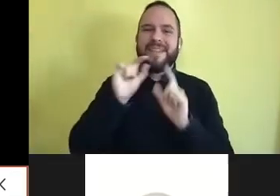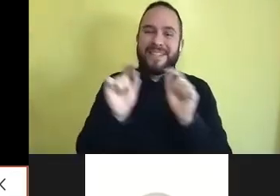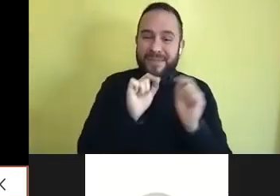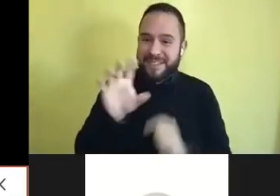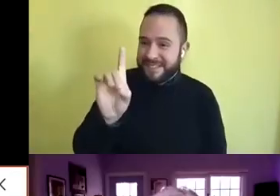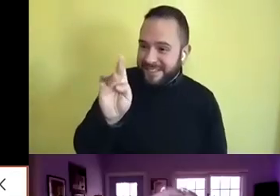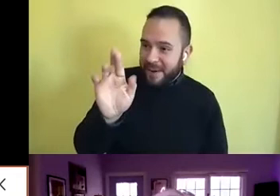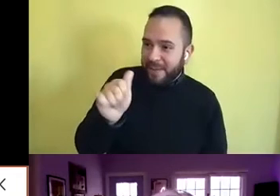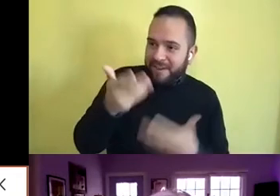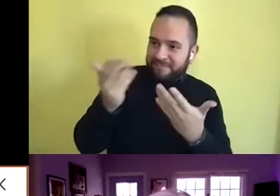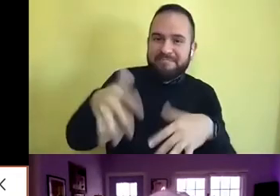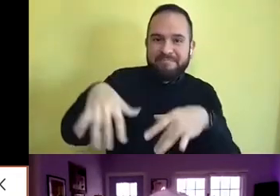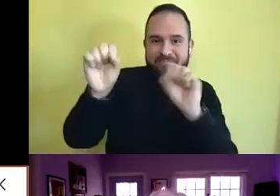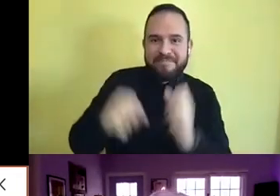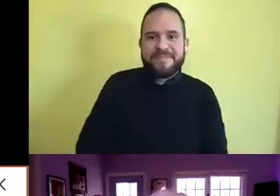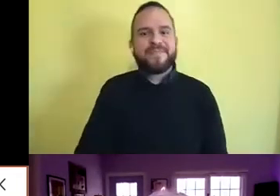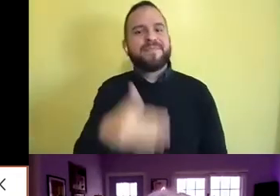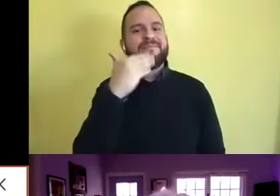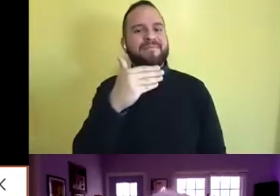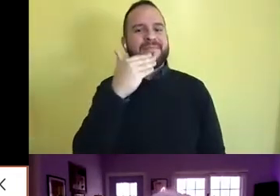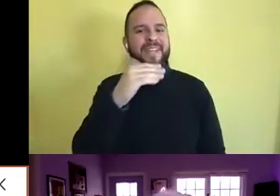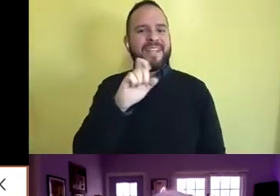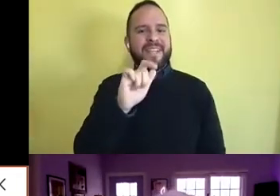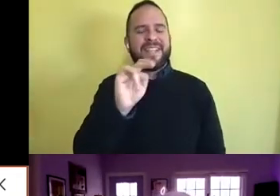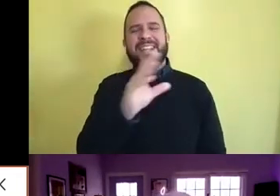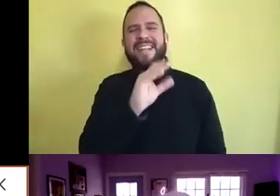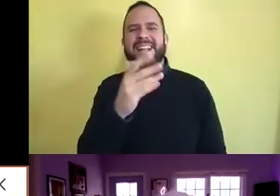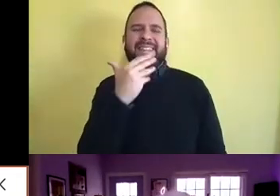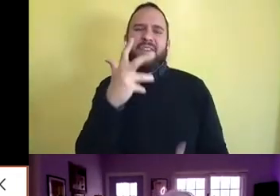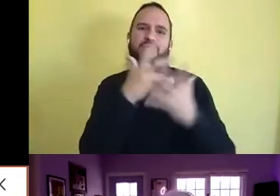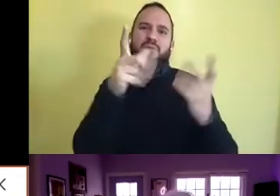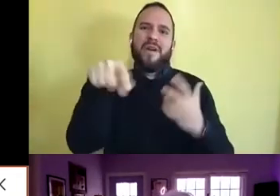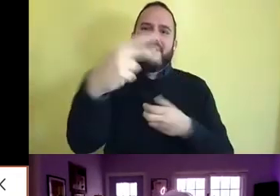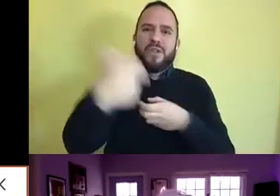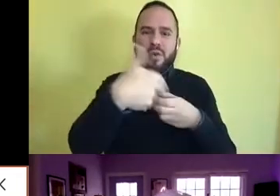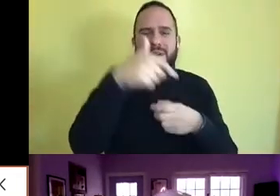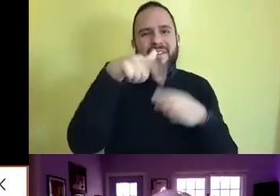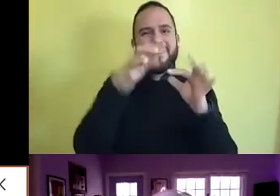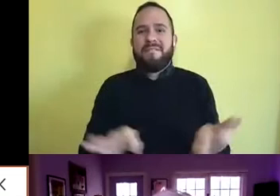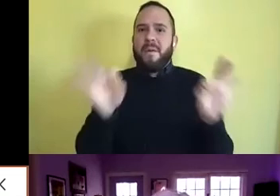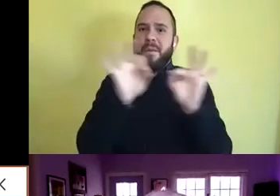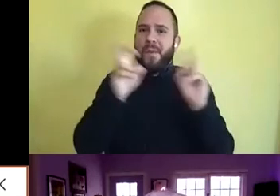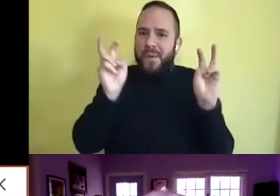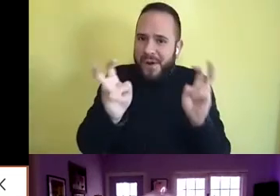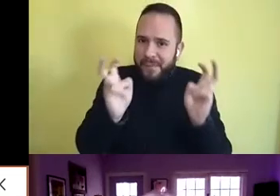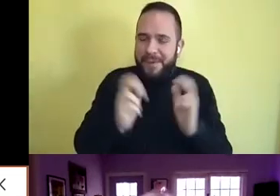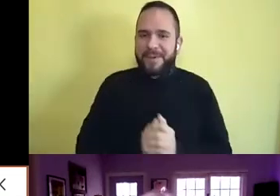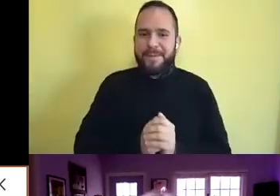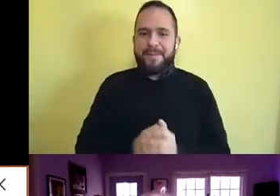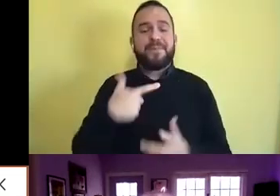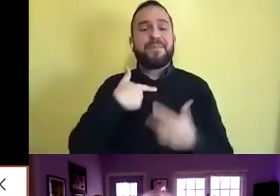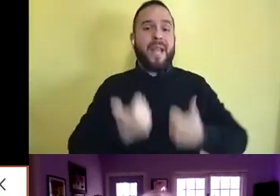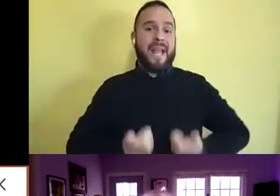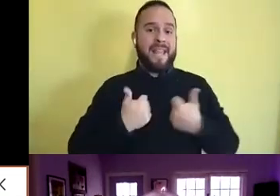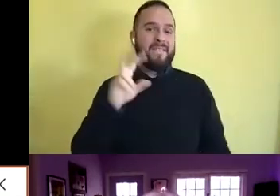you so much, Elaine, and thank you so much for everybody that's joining us on this very important topic. I live in